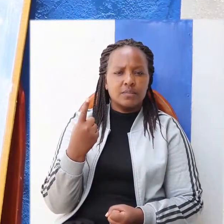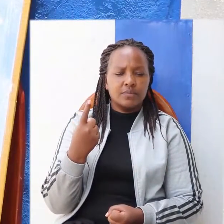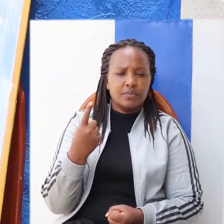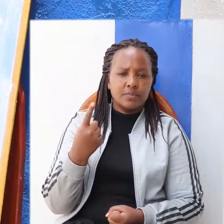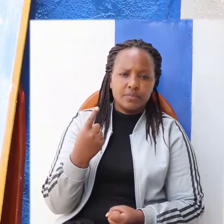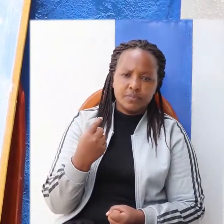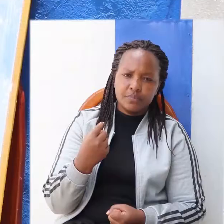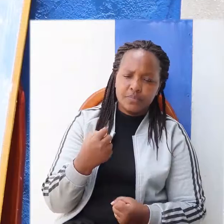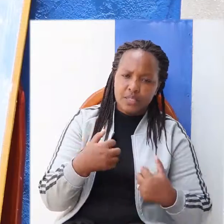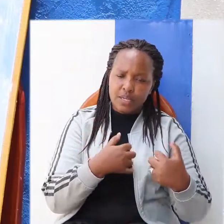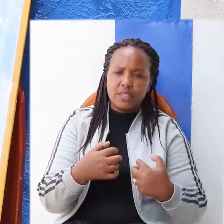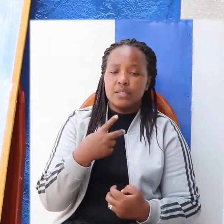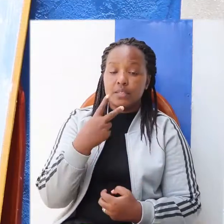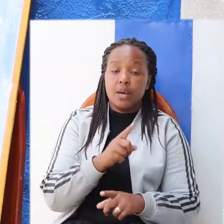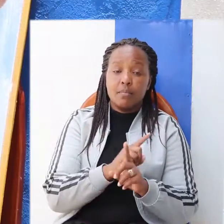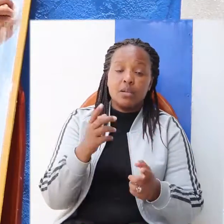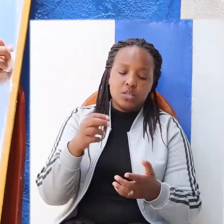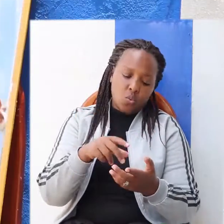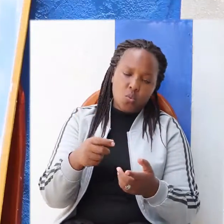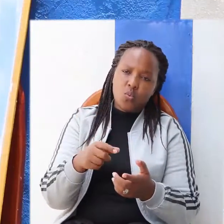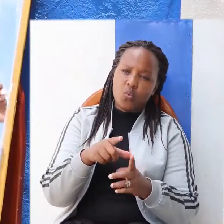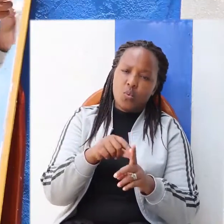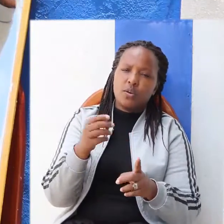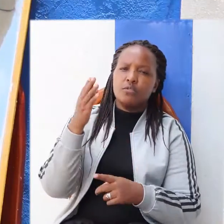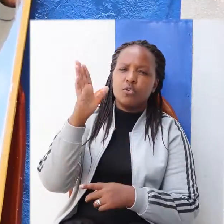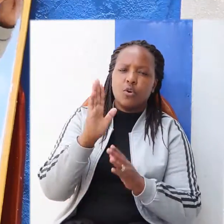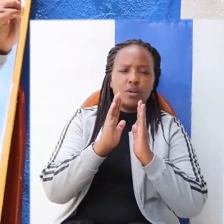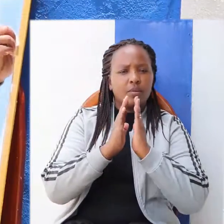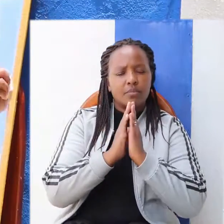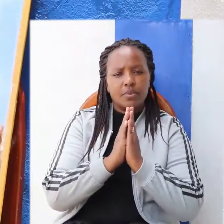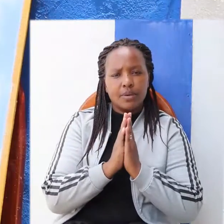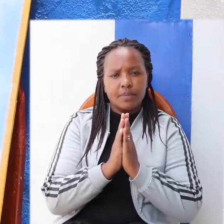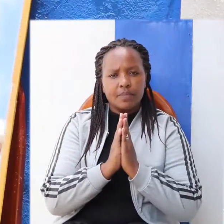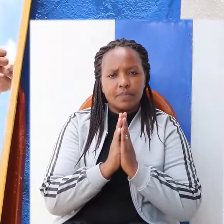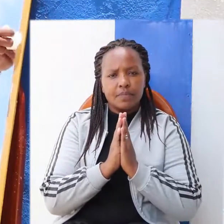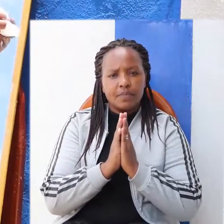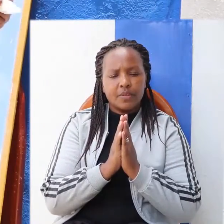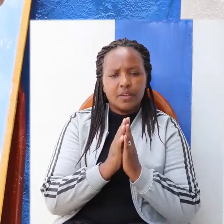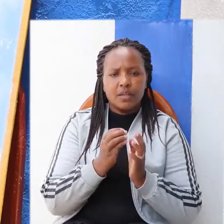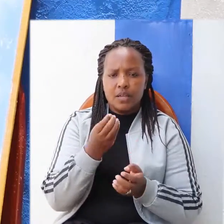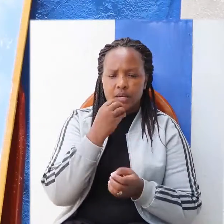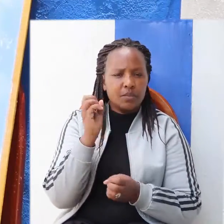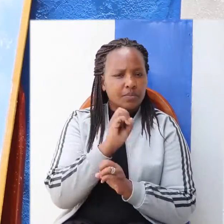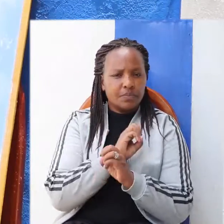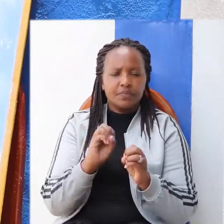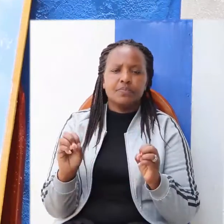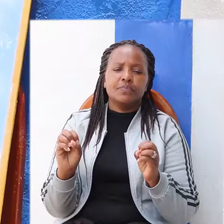see, but as you take on the word of God, as you pray, as you fast,